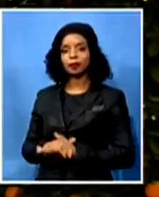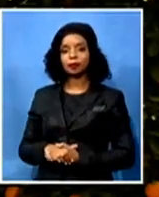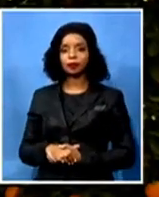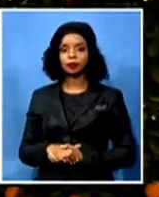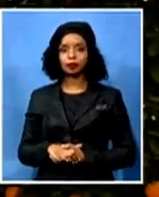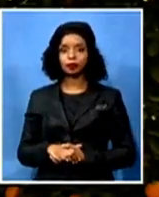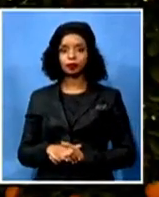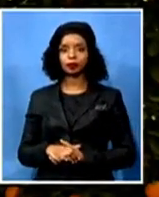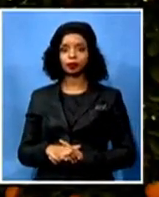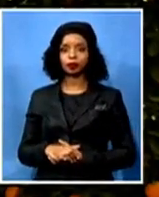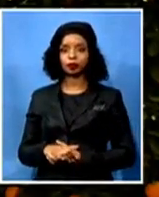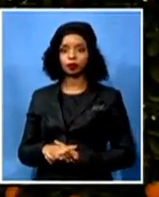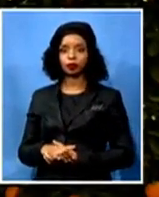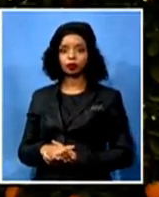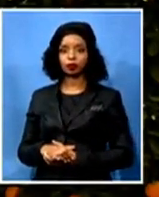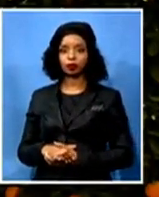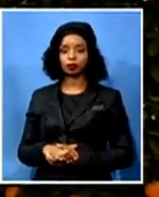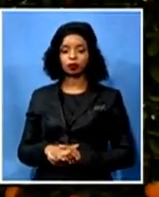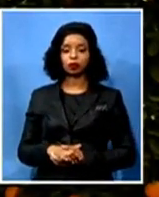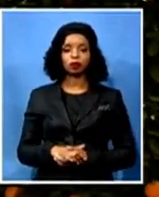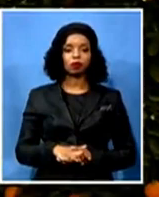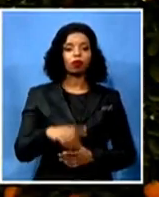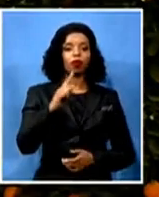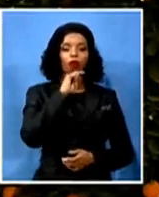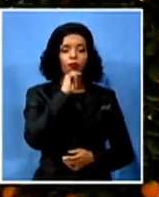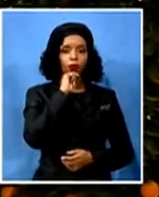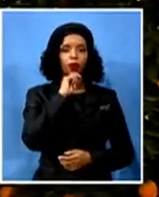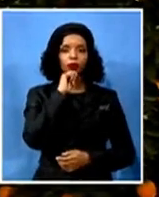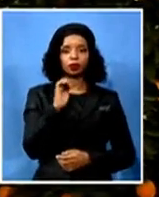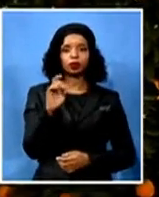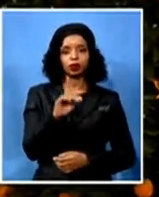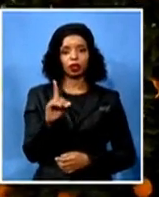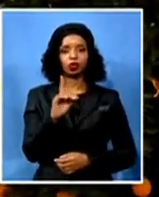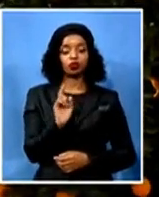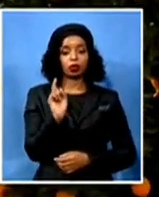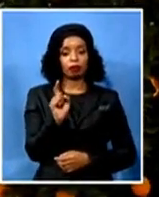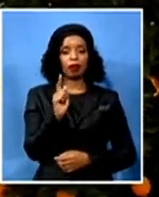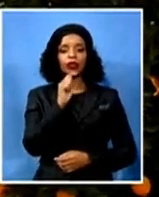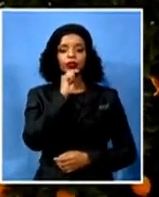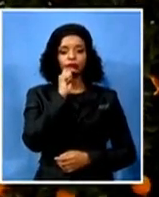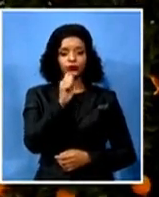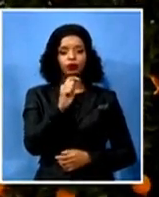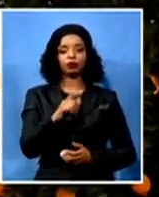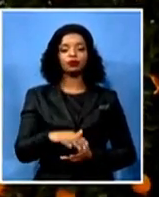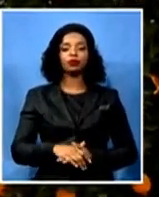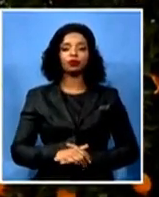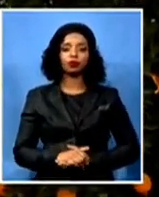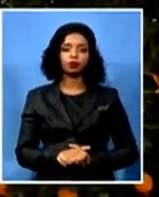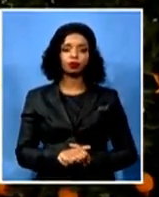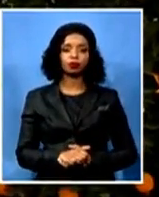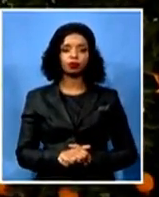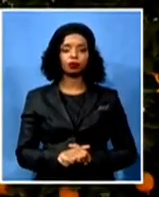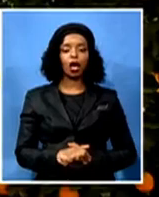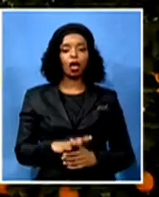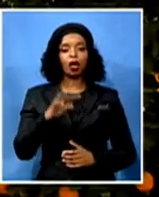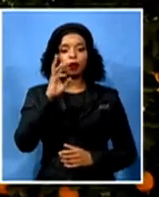Good morning, Desiree. That is very true. The dam levels in this area gradually